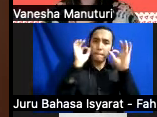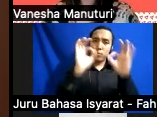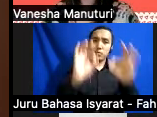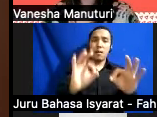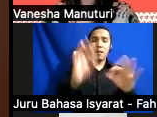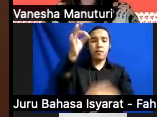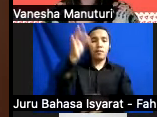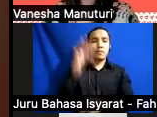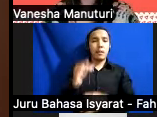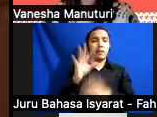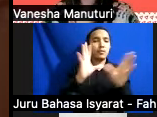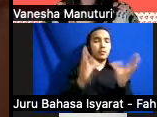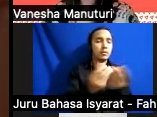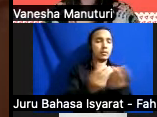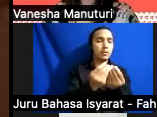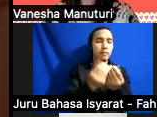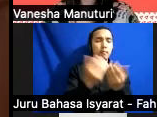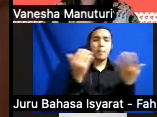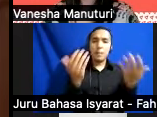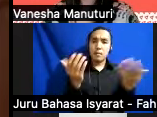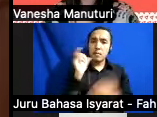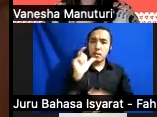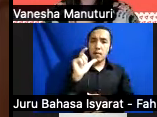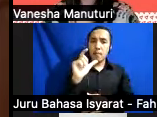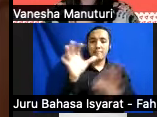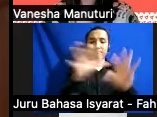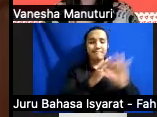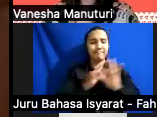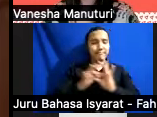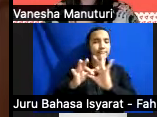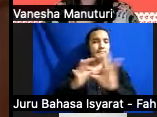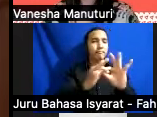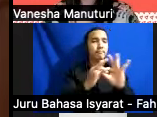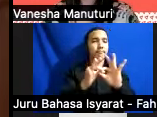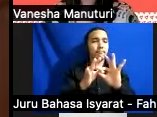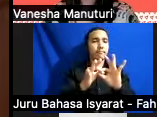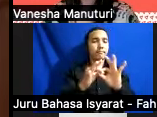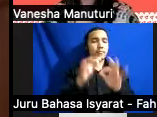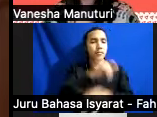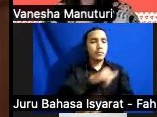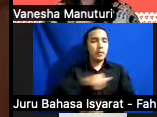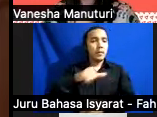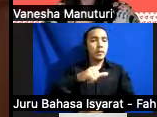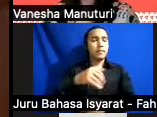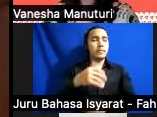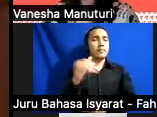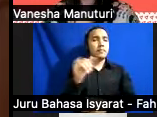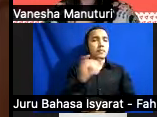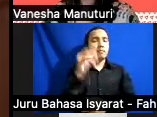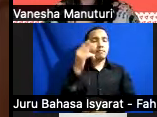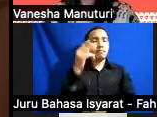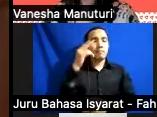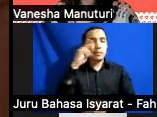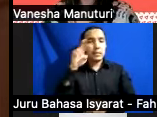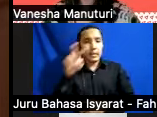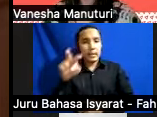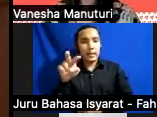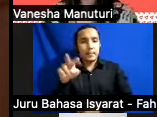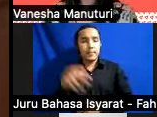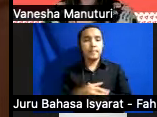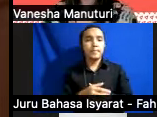perfect inclusive city we need cooperation and collaboration, and we need to monitor and safeguard